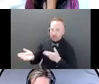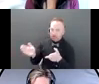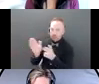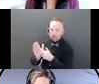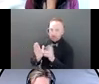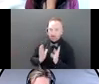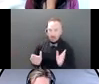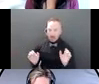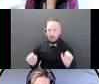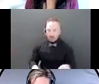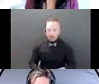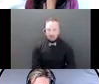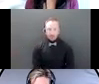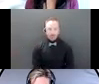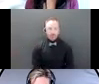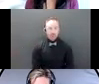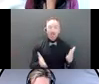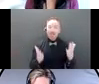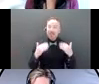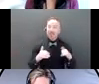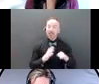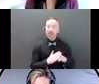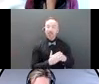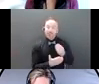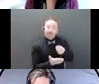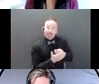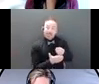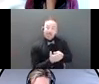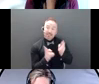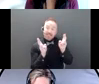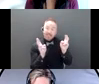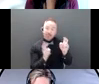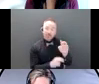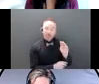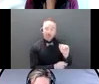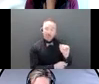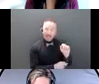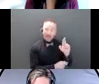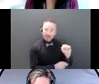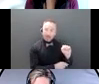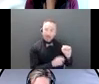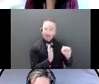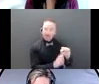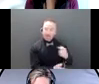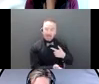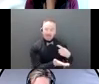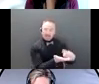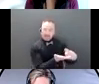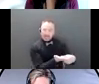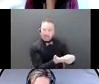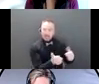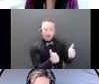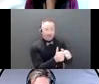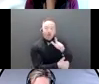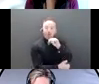you know, talk about financial matters with someone you trust. That is another step in helping to protect